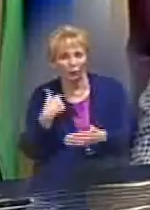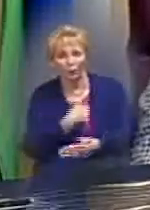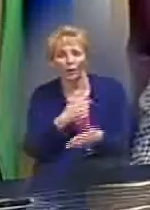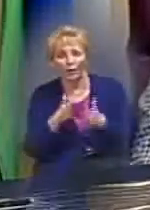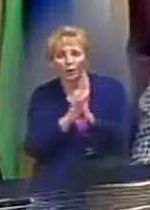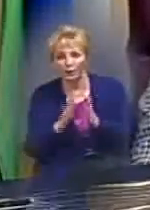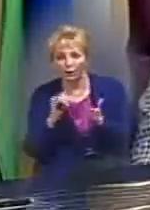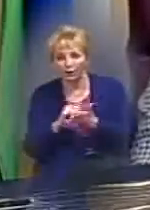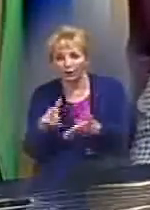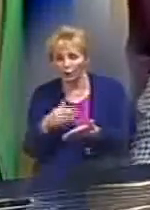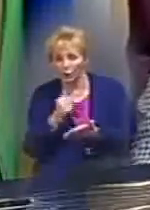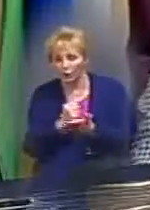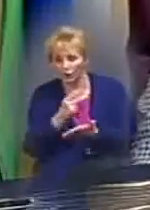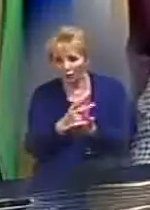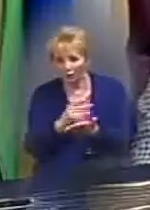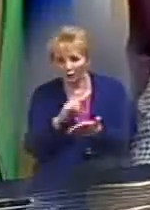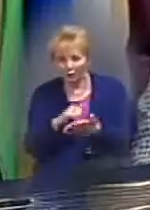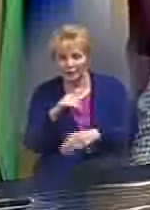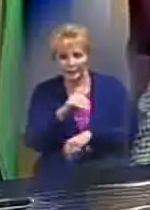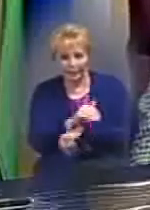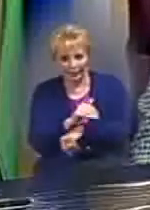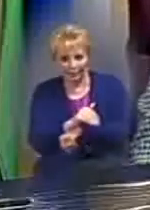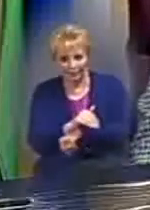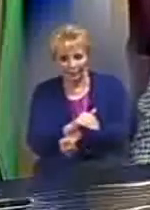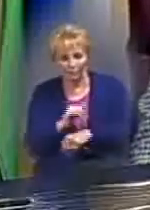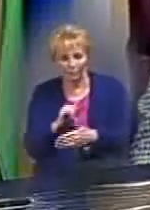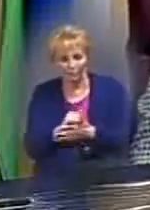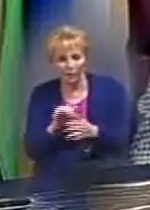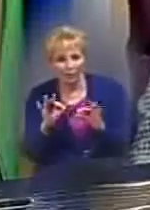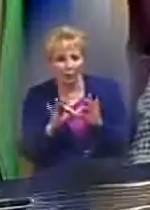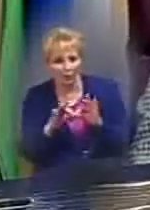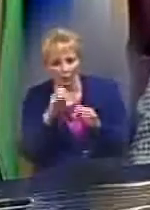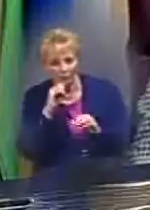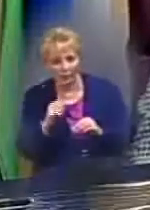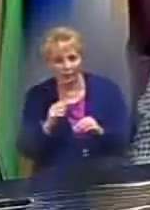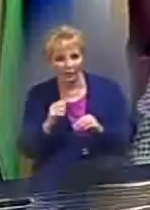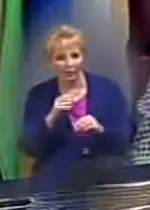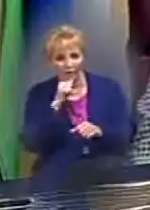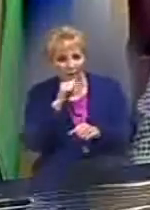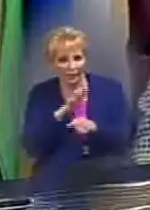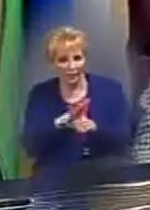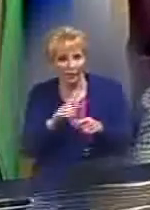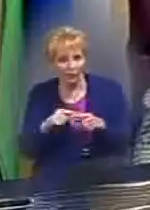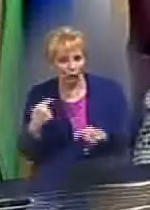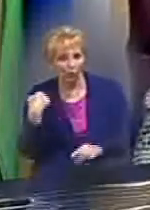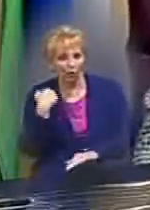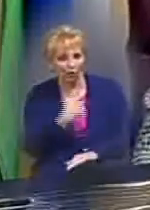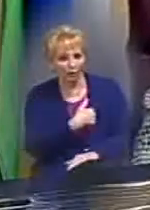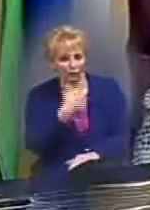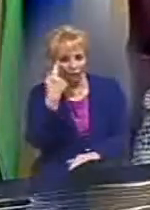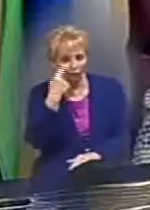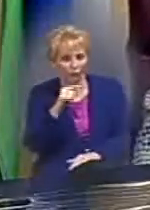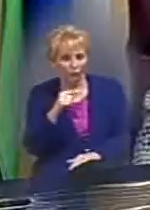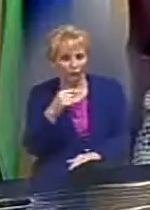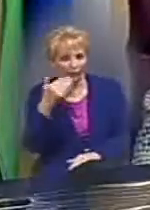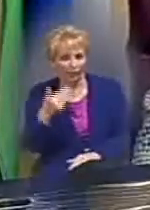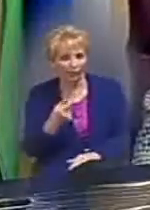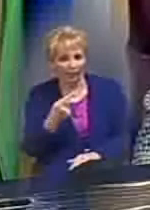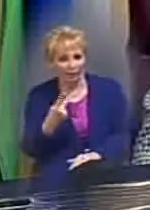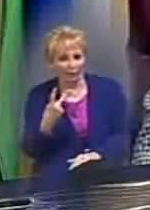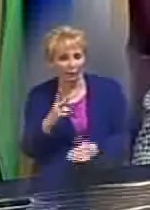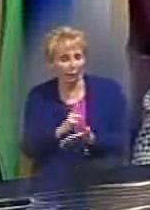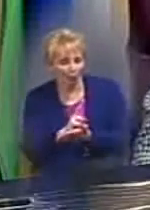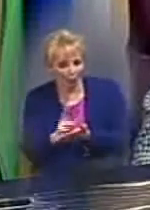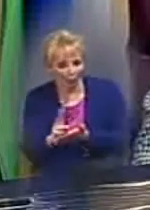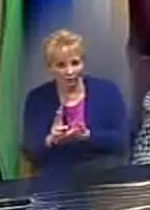you approve this tonight. This price has been guaranteed to us for the next couple of